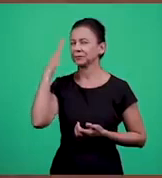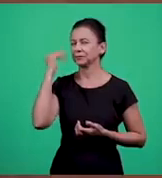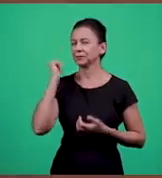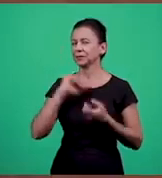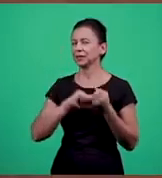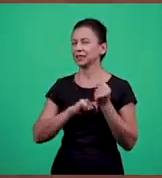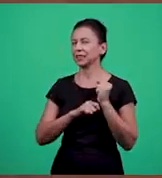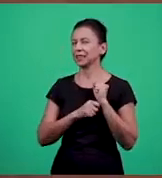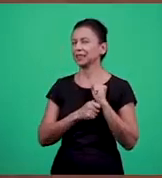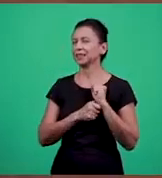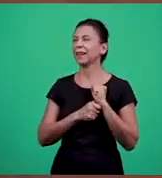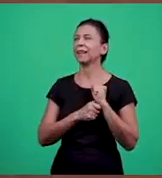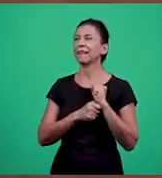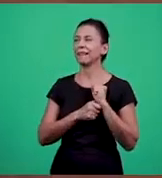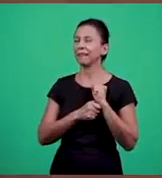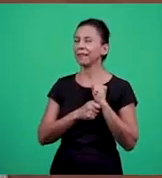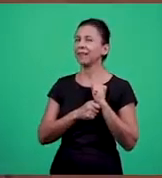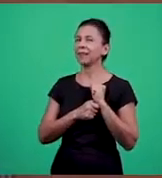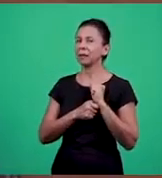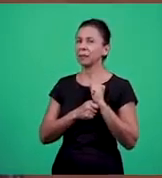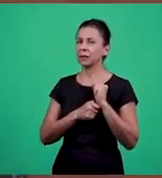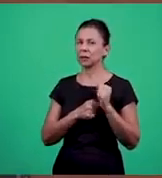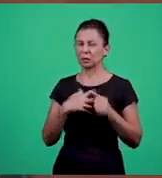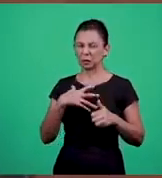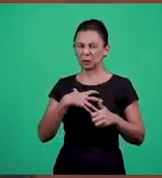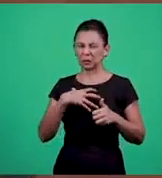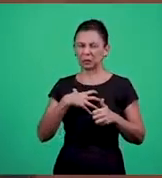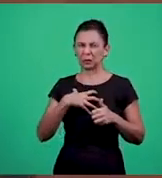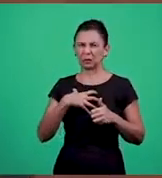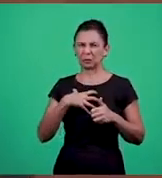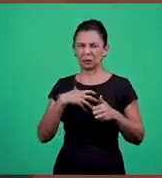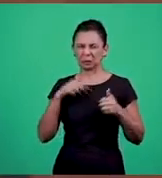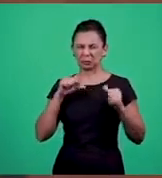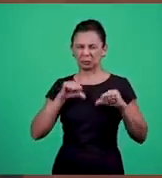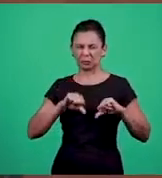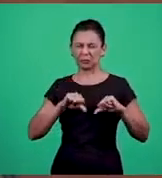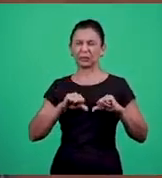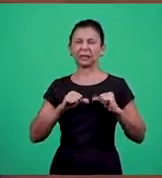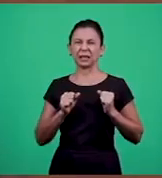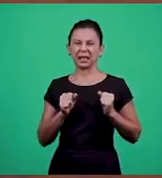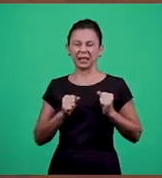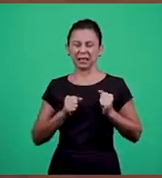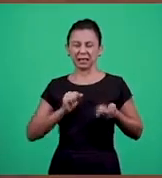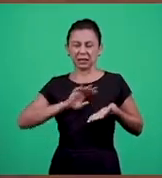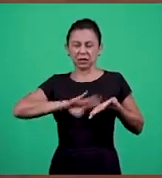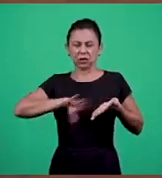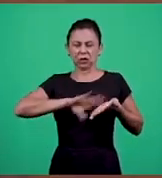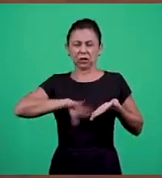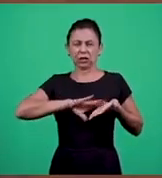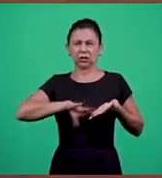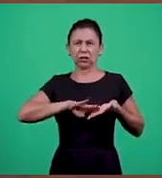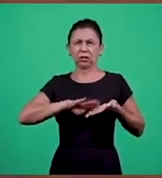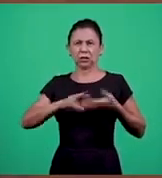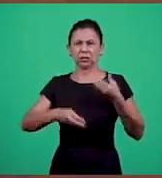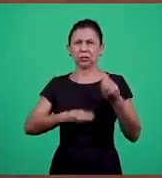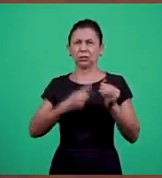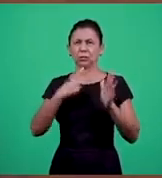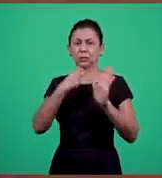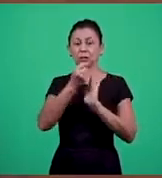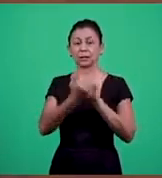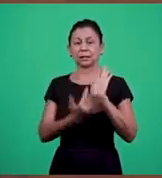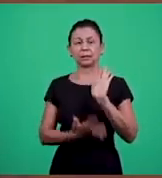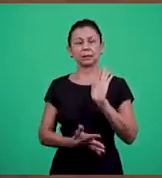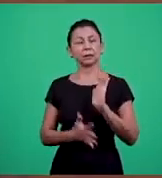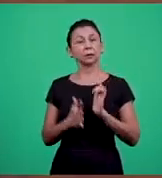And I'm going to tell you something. We know that today there is a lot of people in the world that is